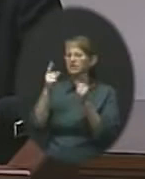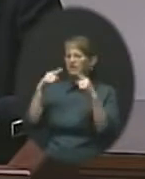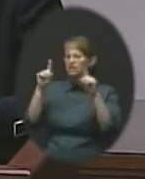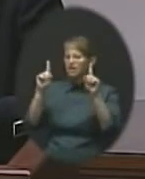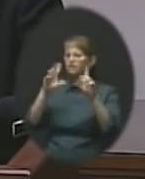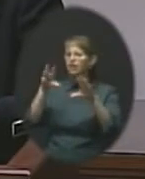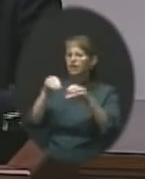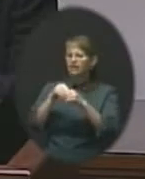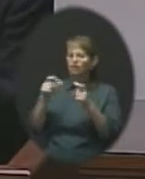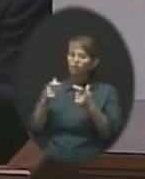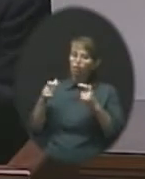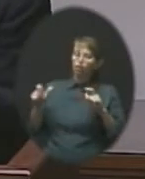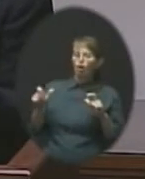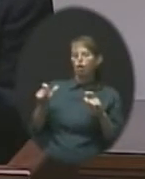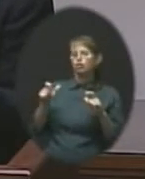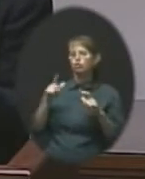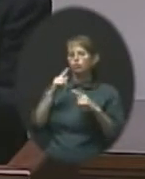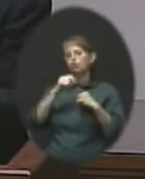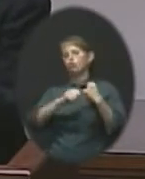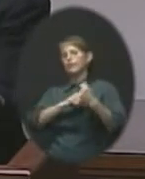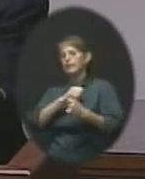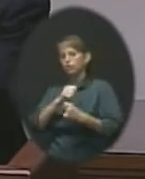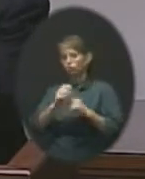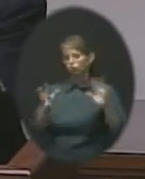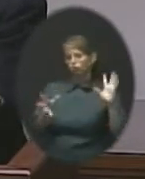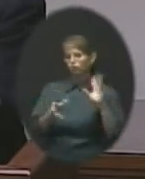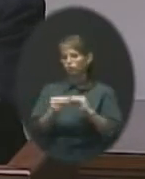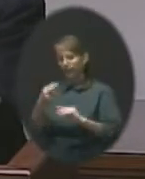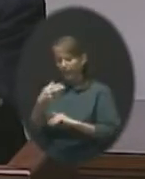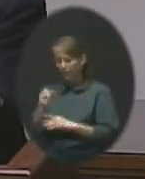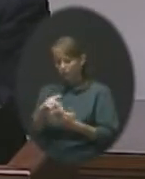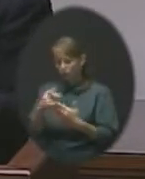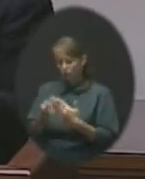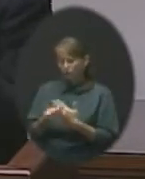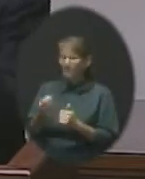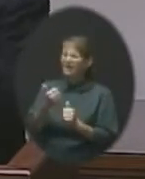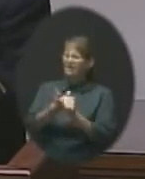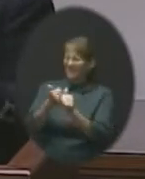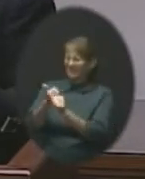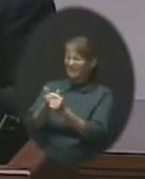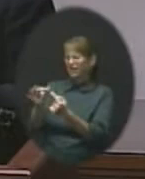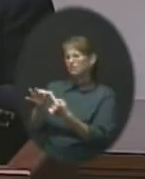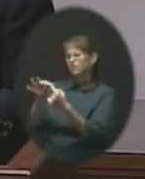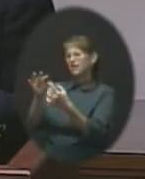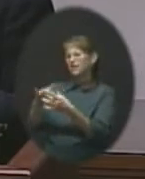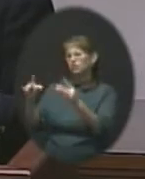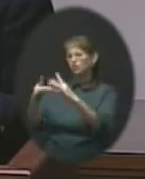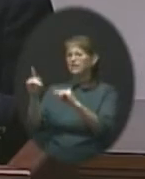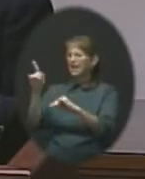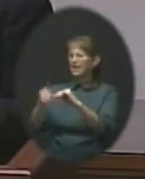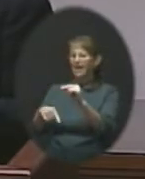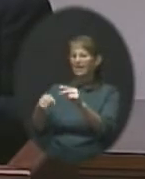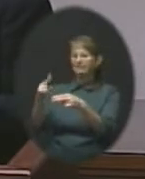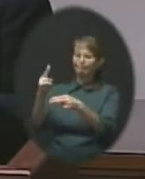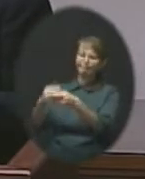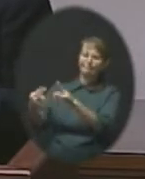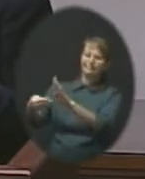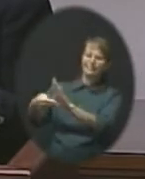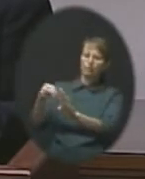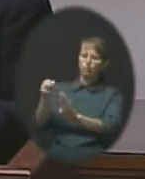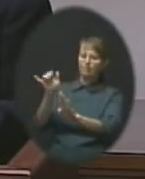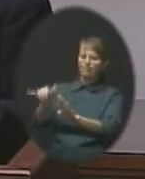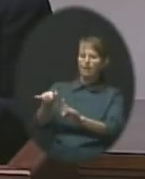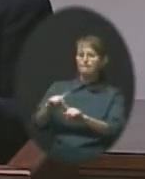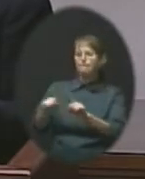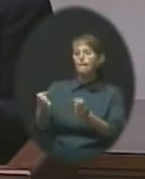program. And we always like to say they all have unique stories, so I hate to give a stereotype, but many of the students there have some